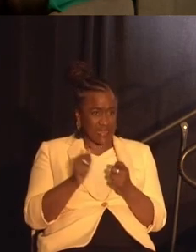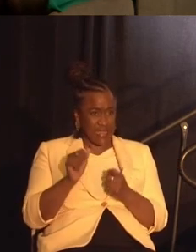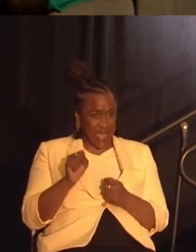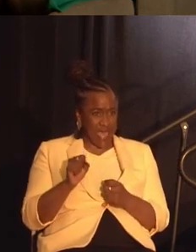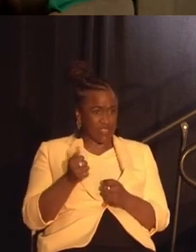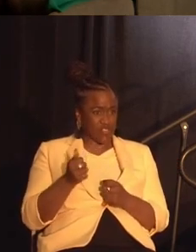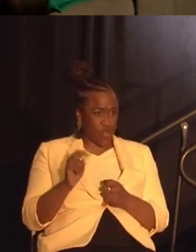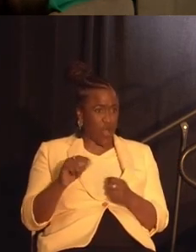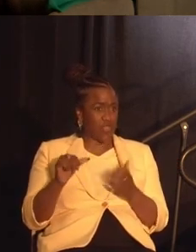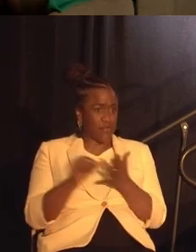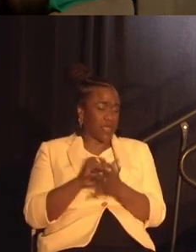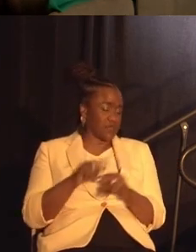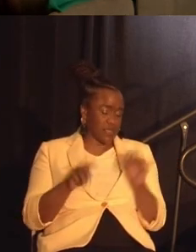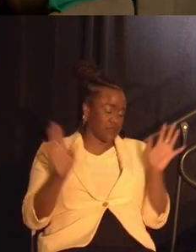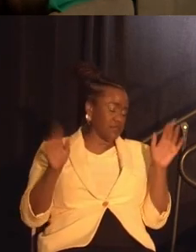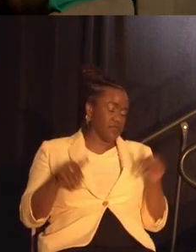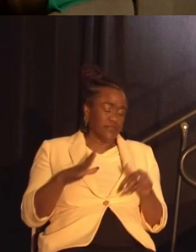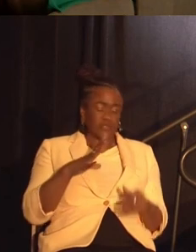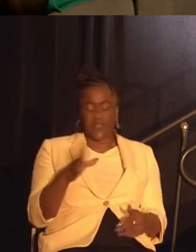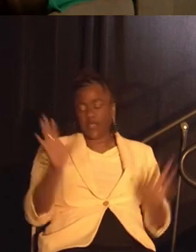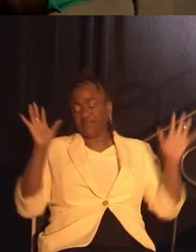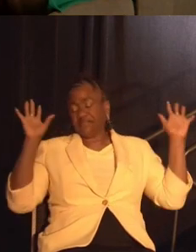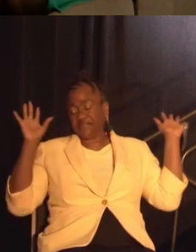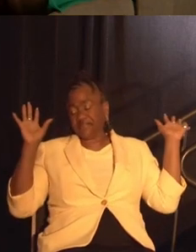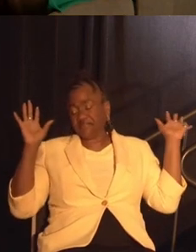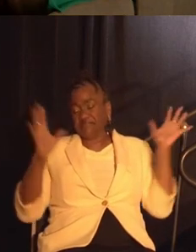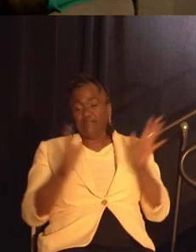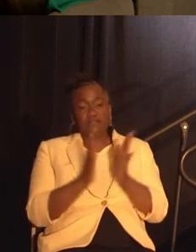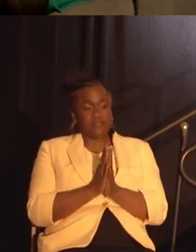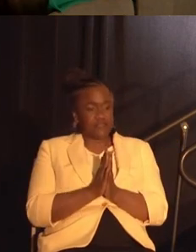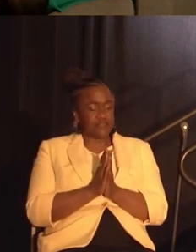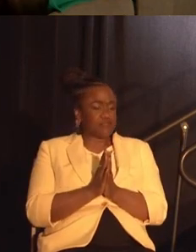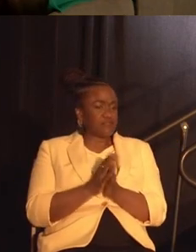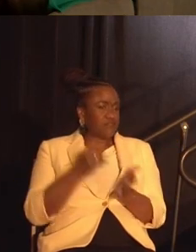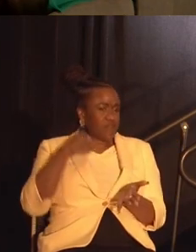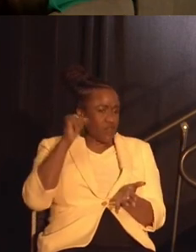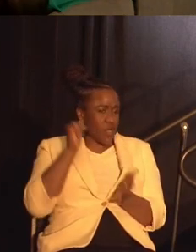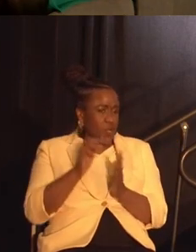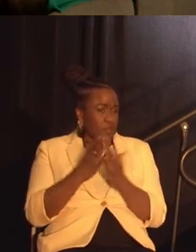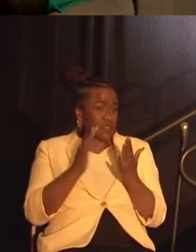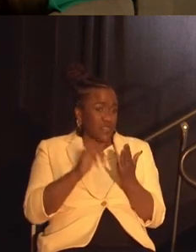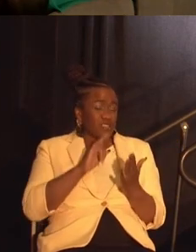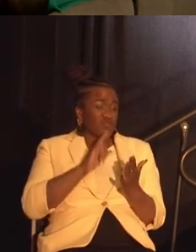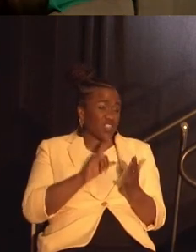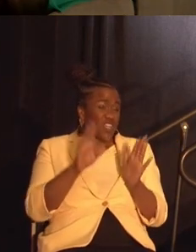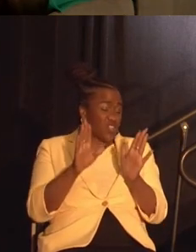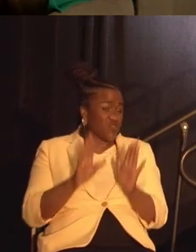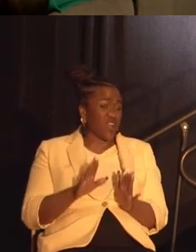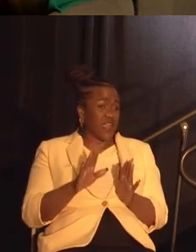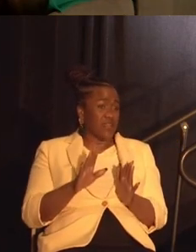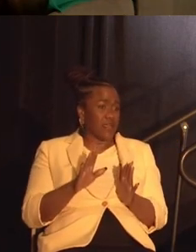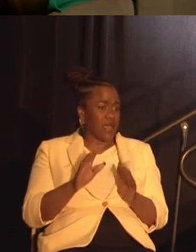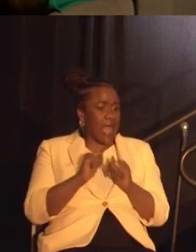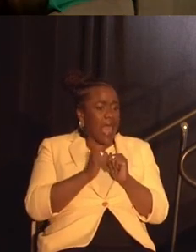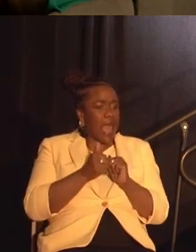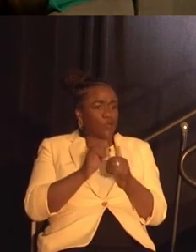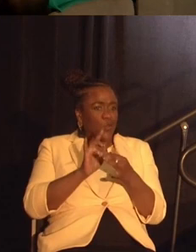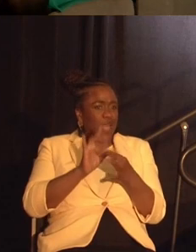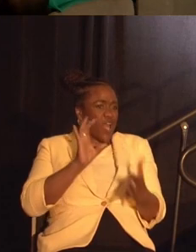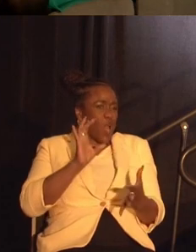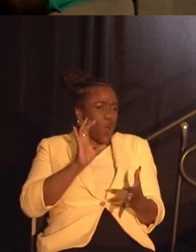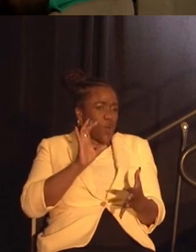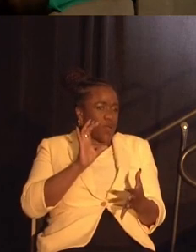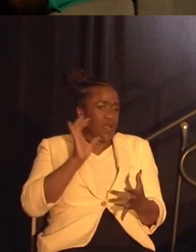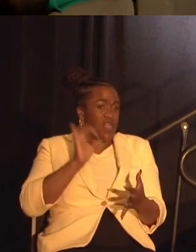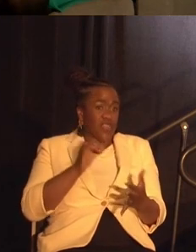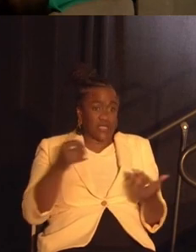page. Yeah. But it's fine. It's good. Yeah. It's a good, I mean, honestly, it's a great exercise in letting go, because